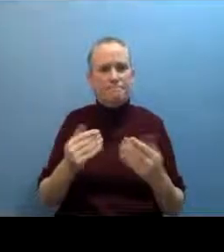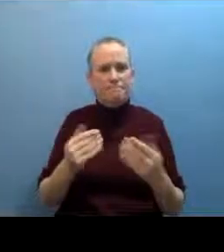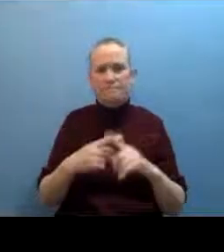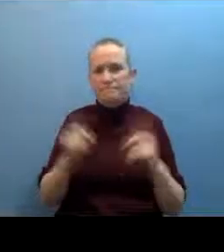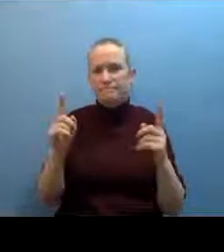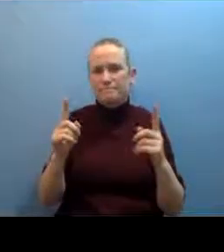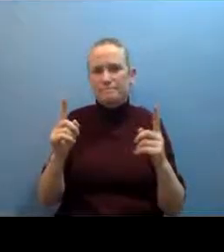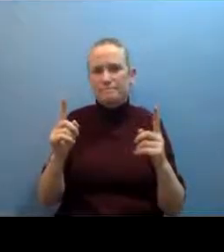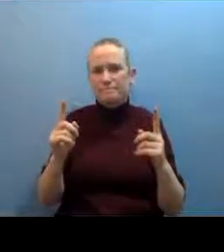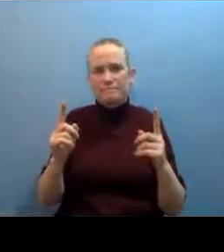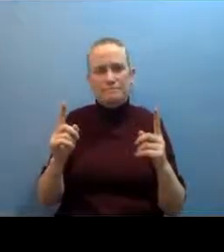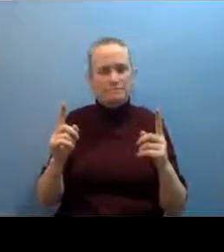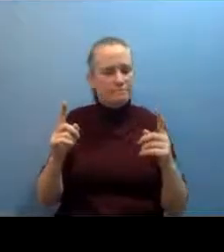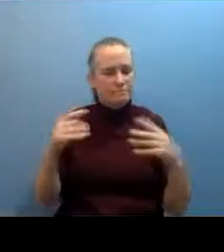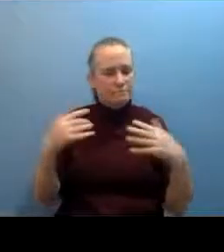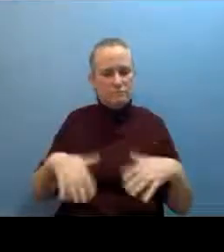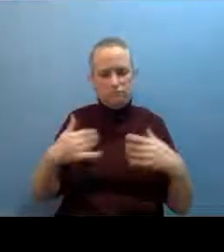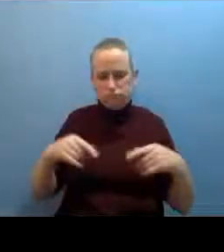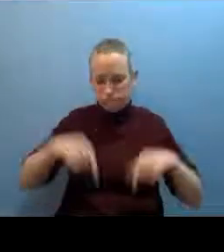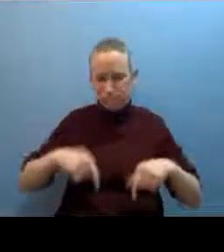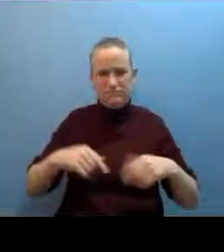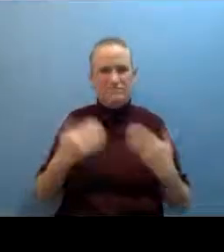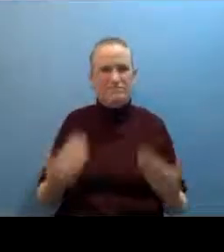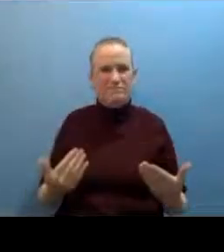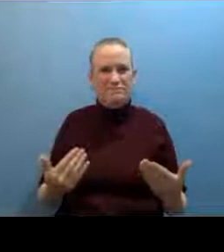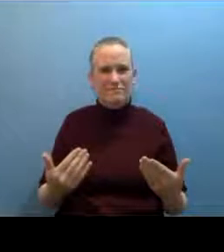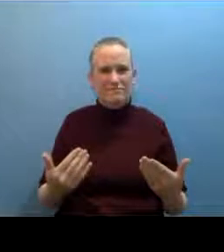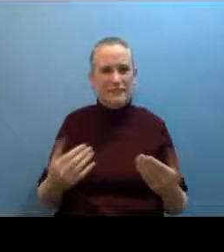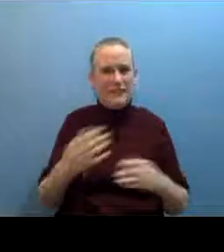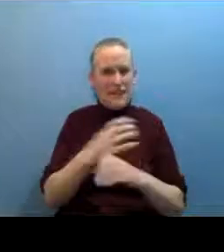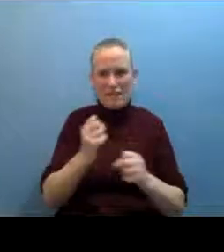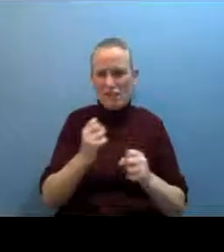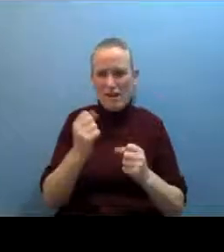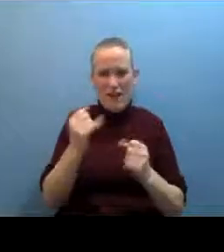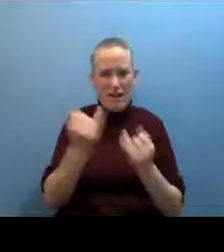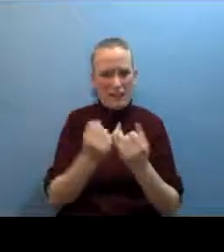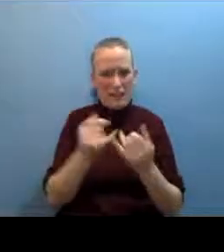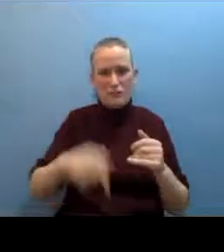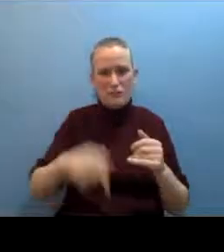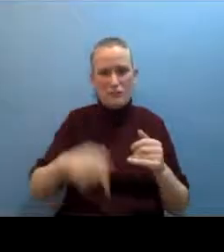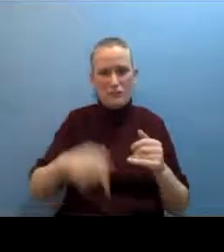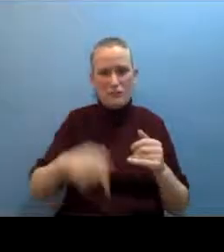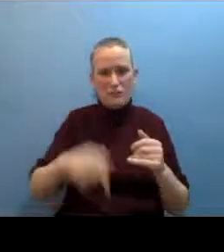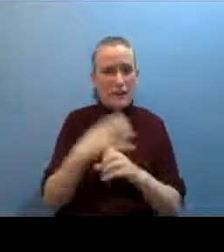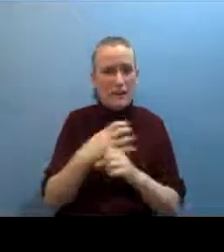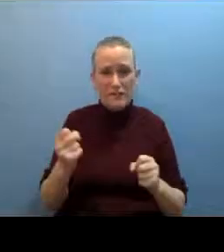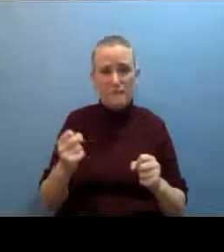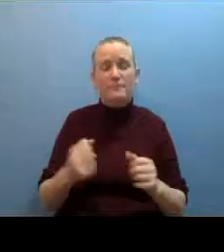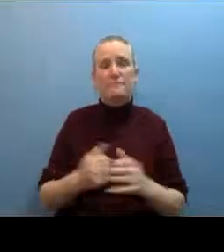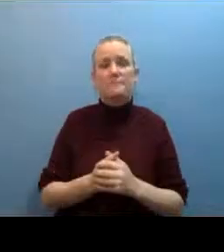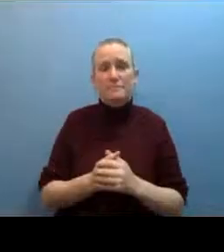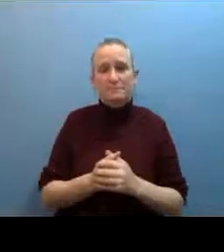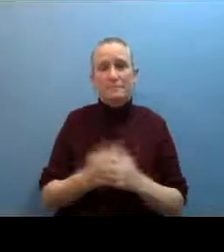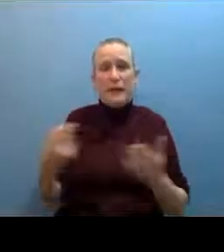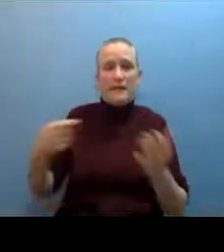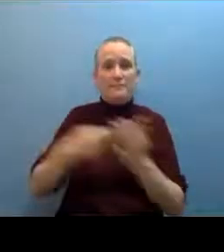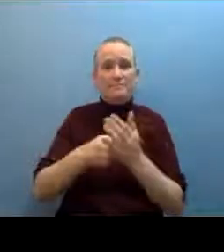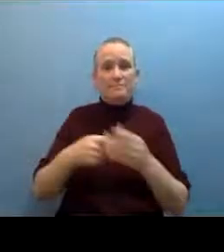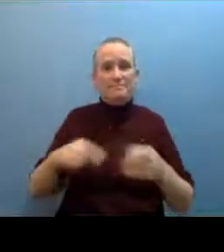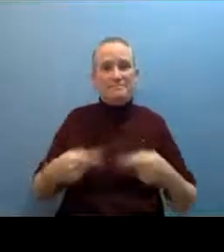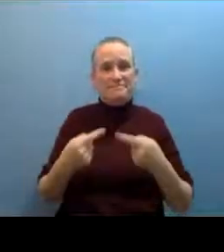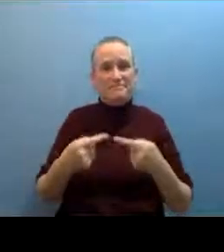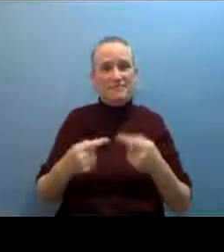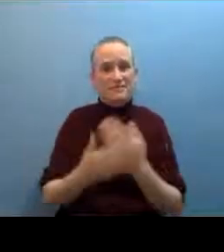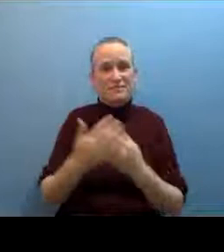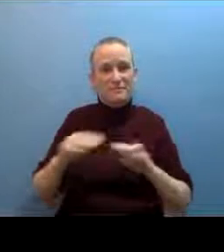the experience is just, nobody has experienced it in this time. So that's kind of an extra challenge that young people are dealing